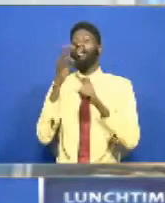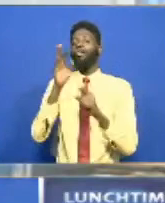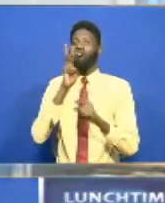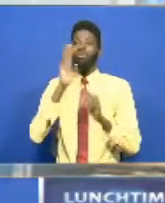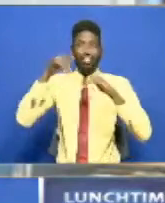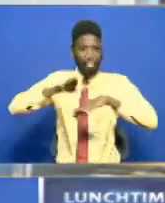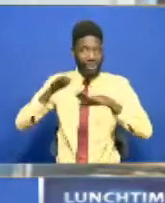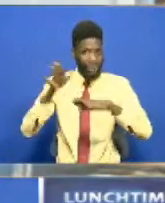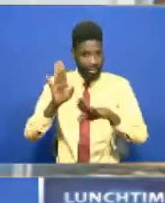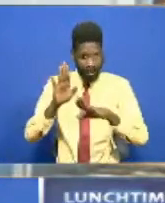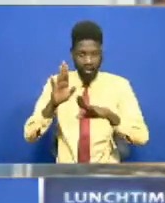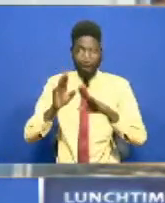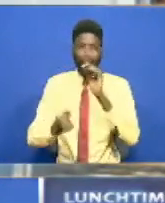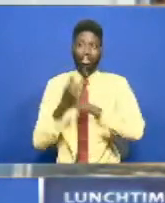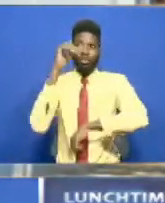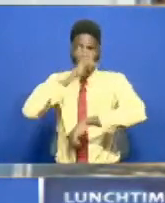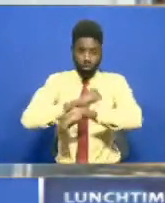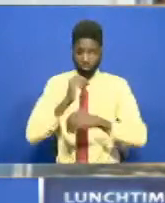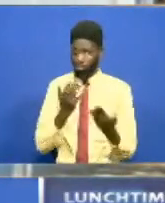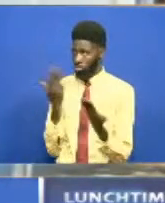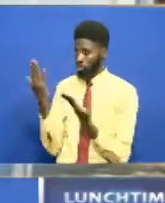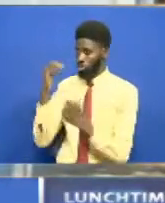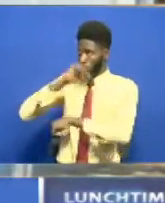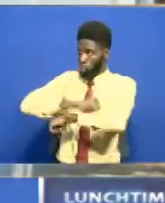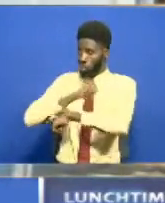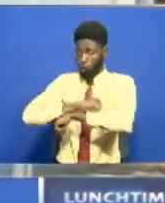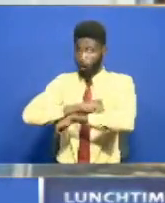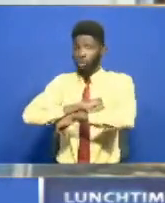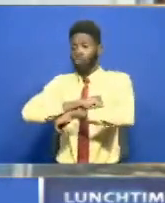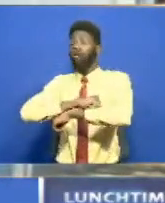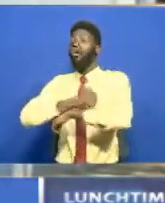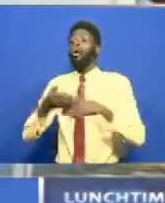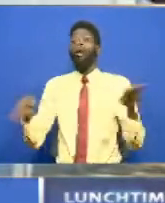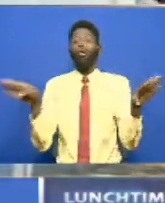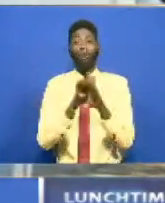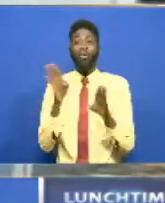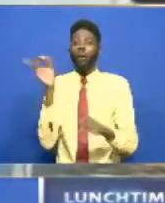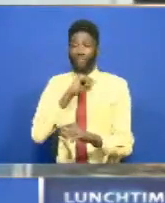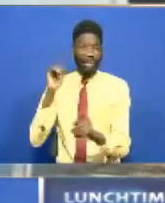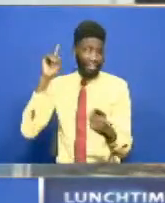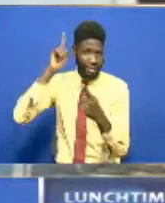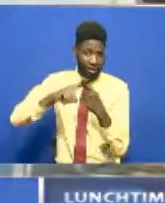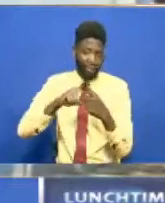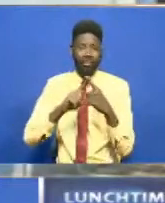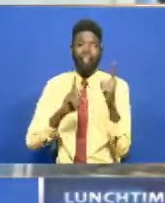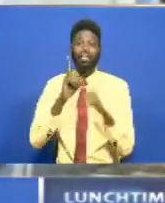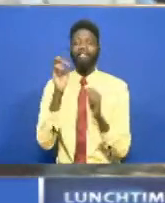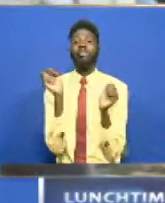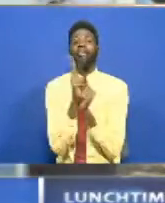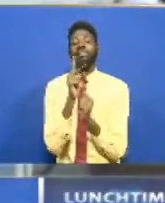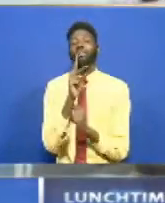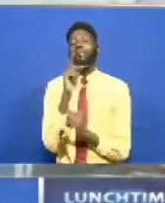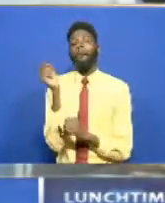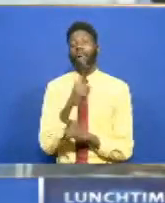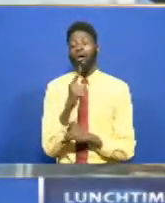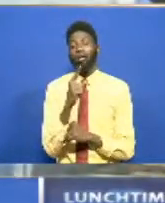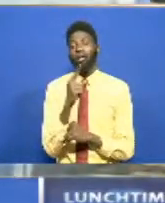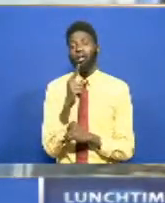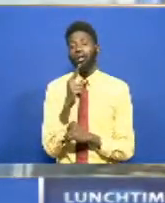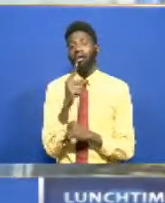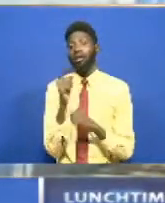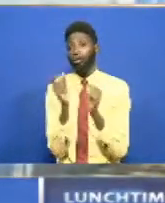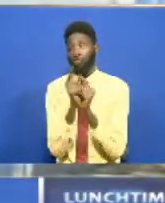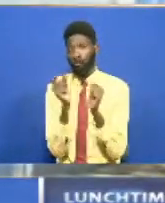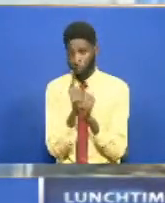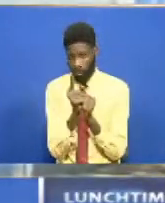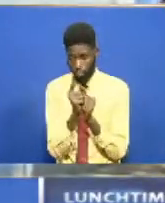temporarily closed down until the 2nd of November for a period of 2 weeks to pave way